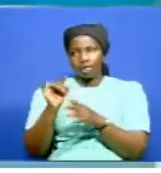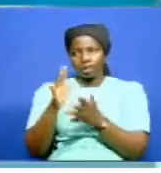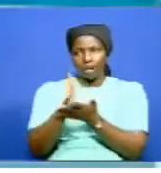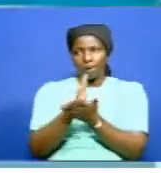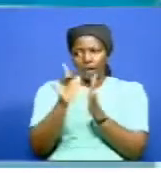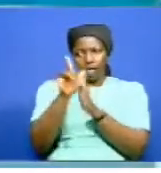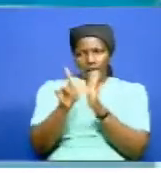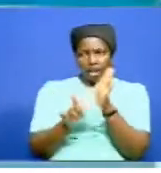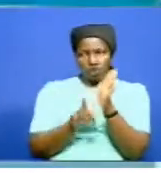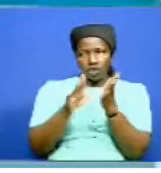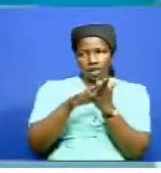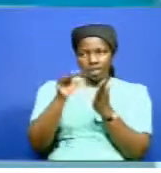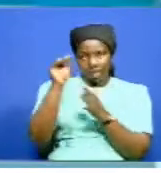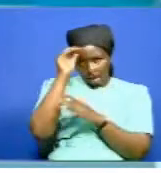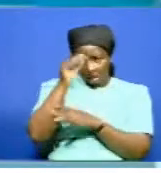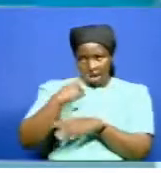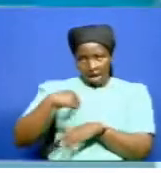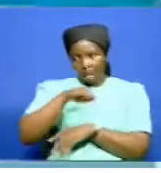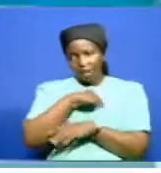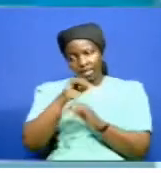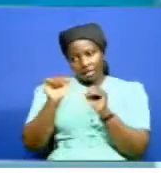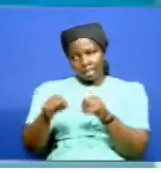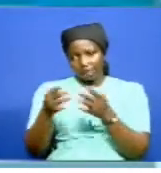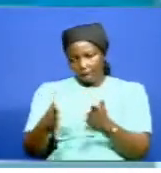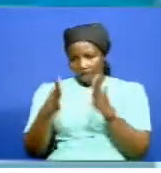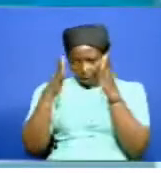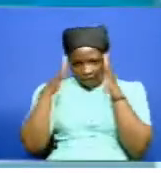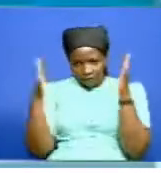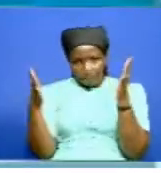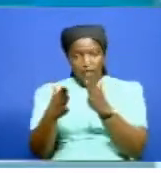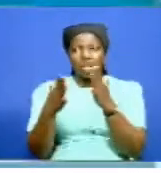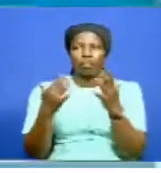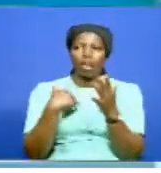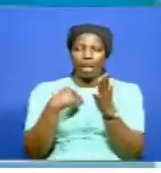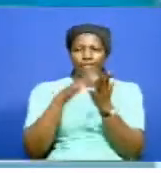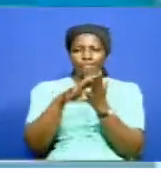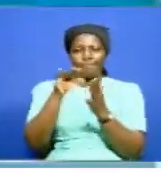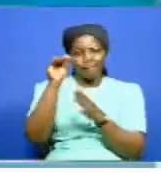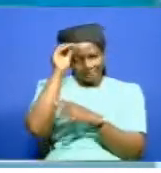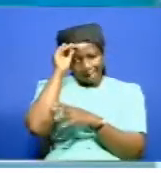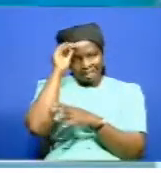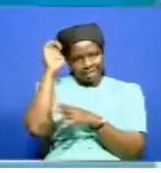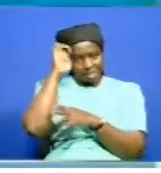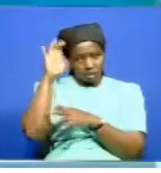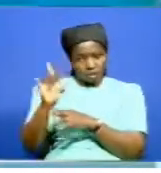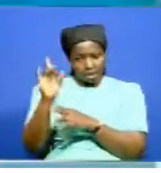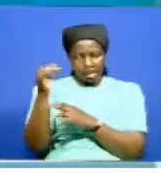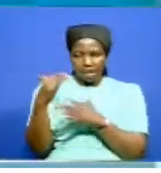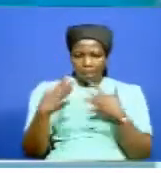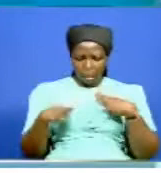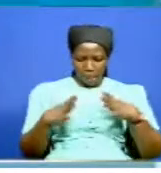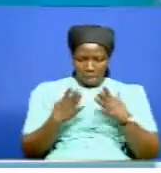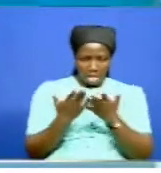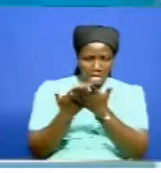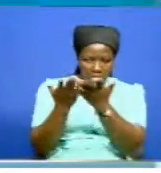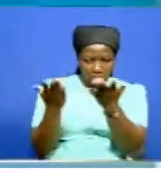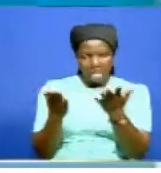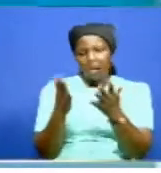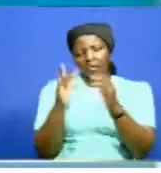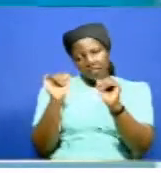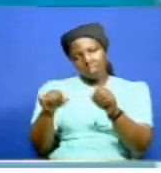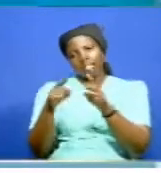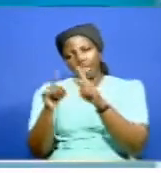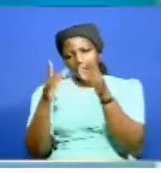lessons learned. We'll be able to now try and focus. We have learned people around. We could start actually